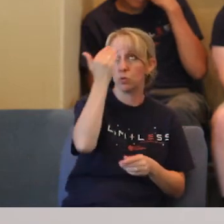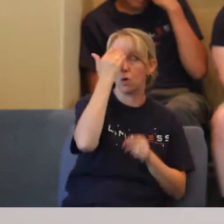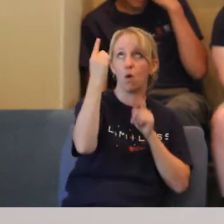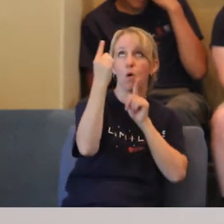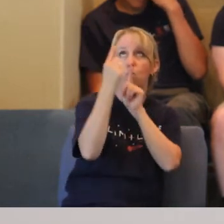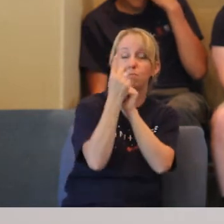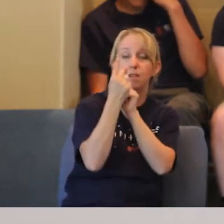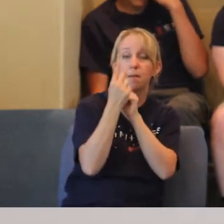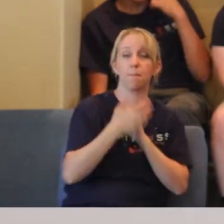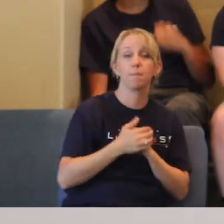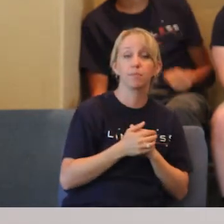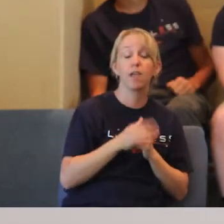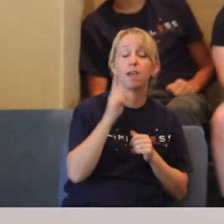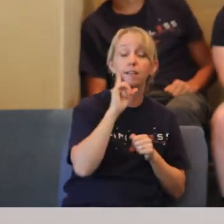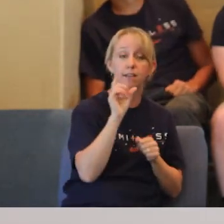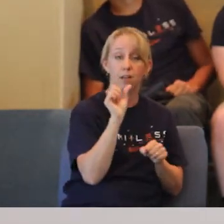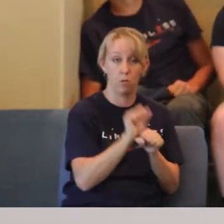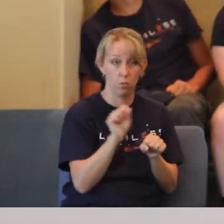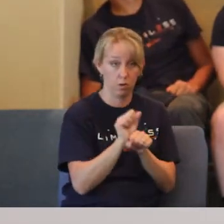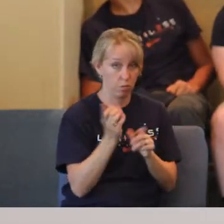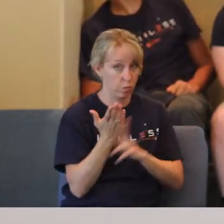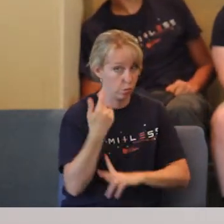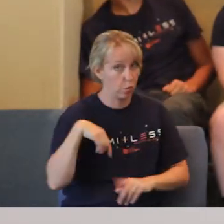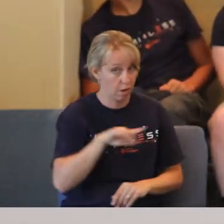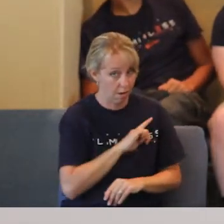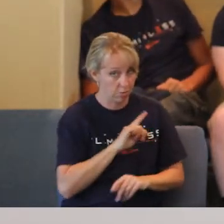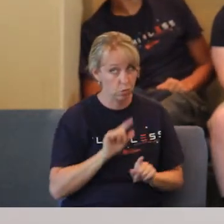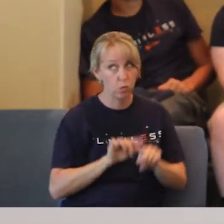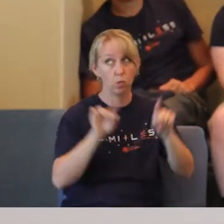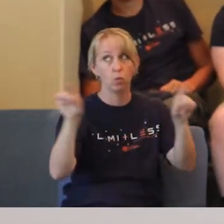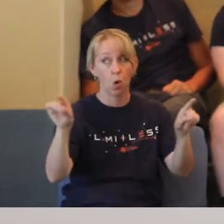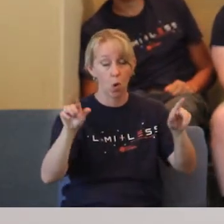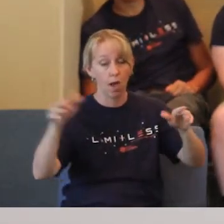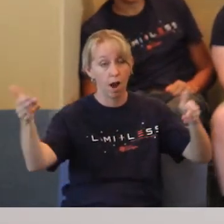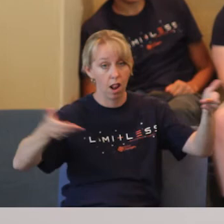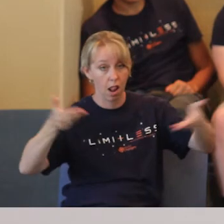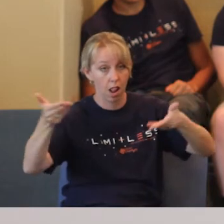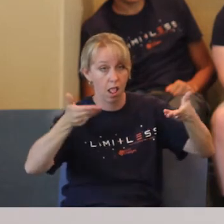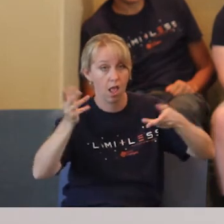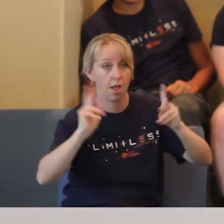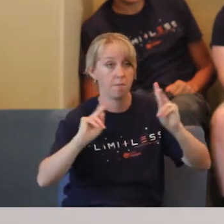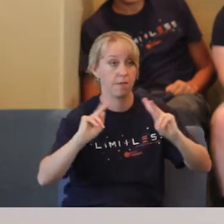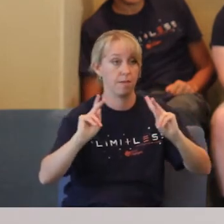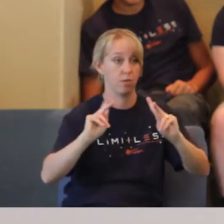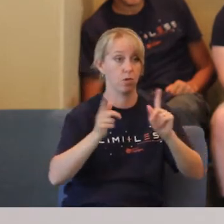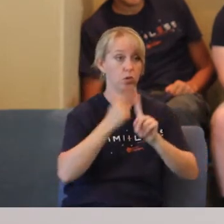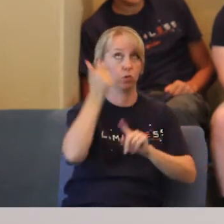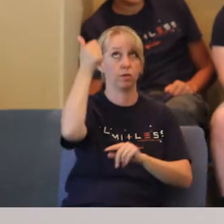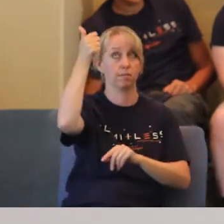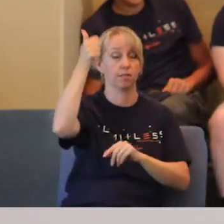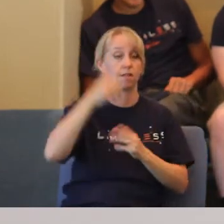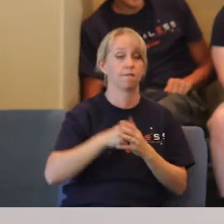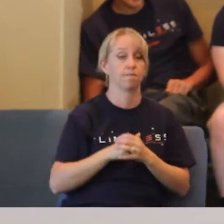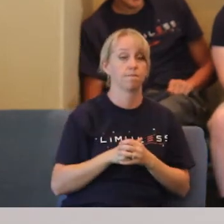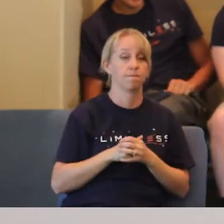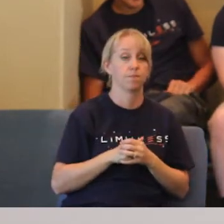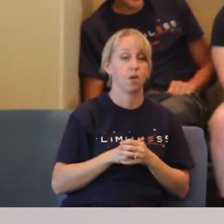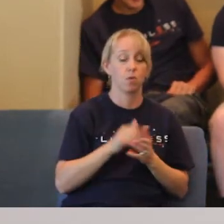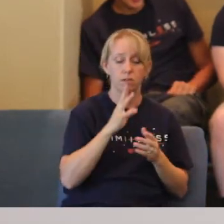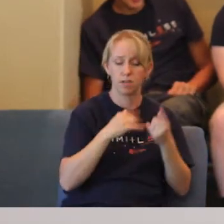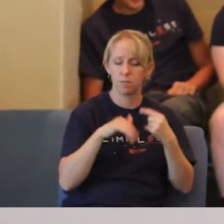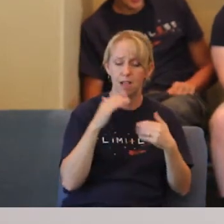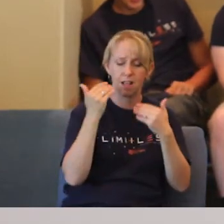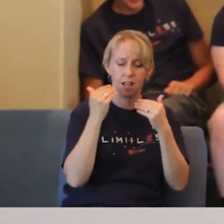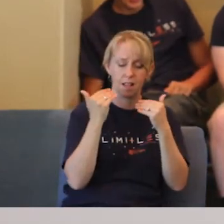go out and invite people to himself. We talked about God's limitless power, which I talked about before. We talked about God's